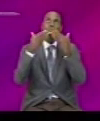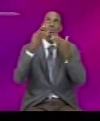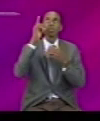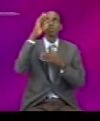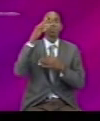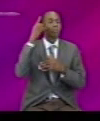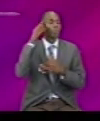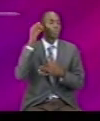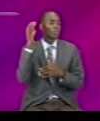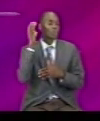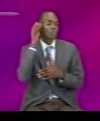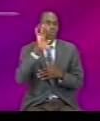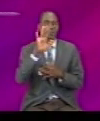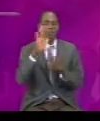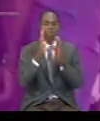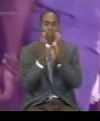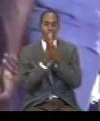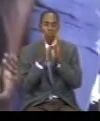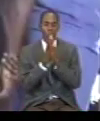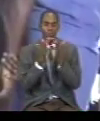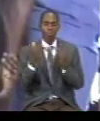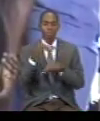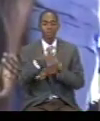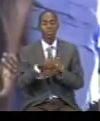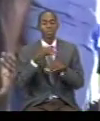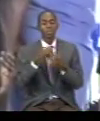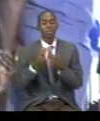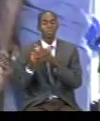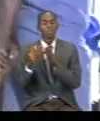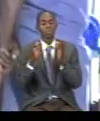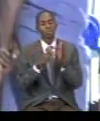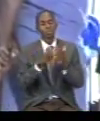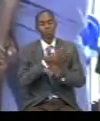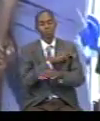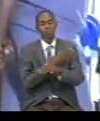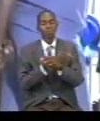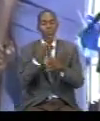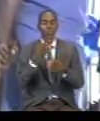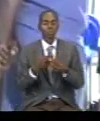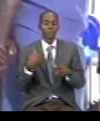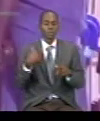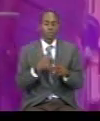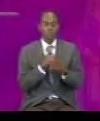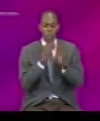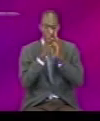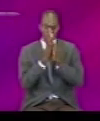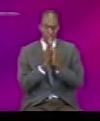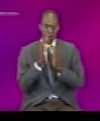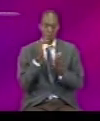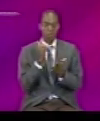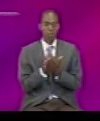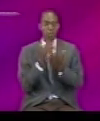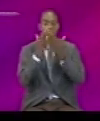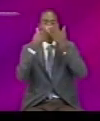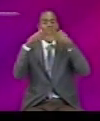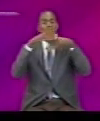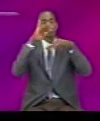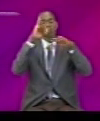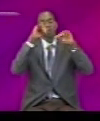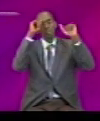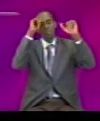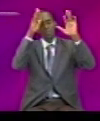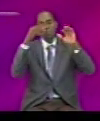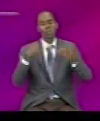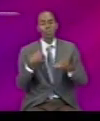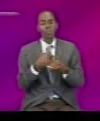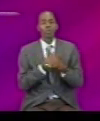prayers tonight. In Jesus' mighty name, we pray. Heavenly Father, we thank you very